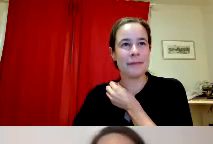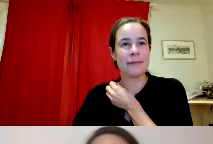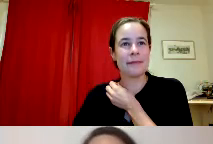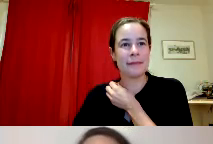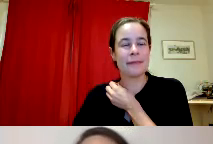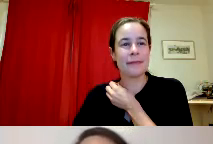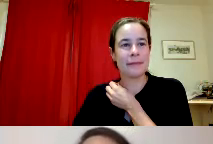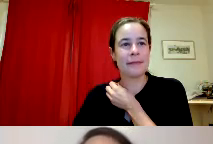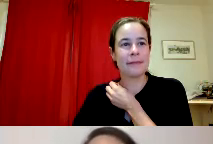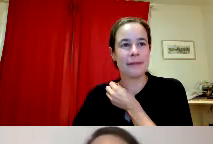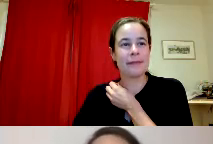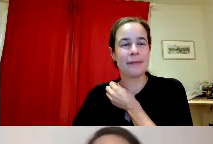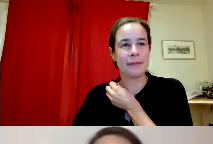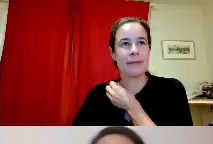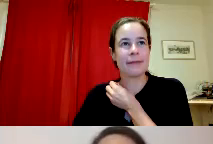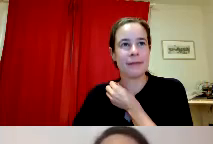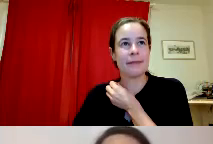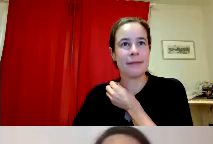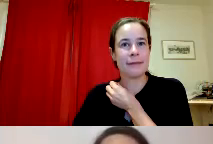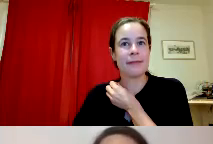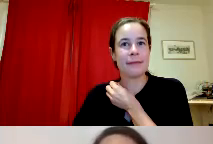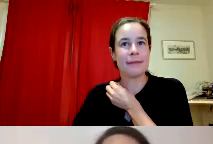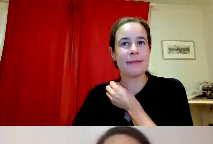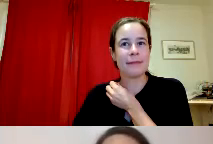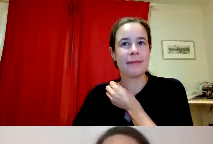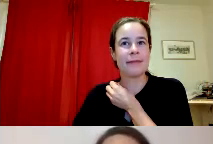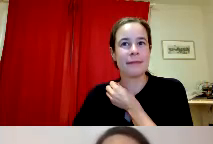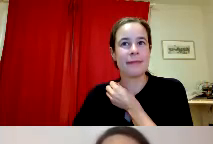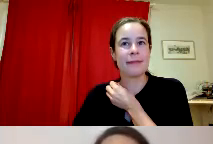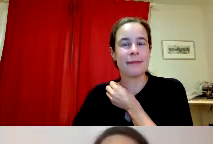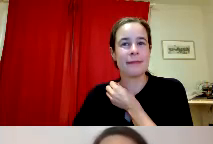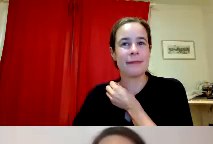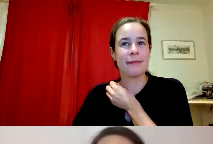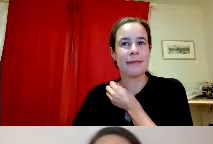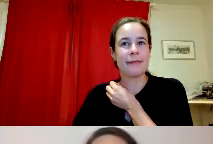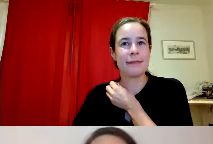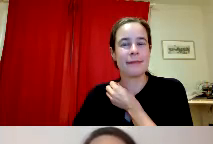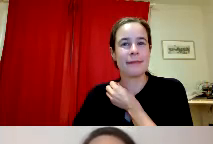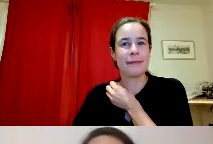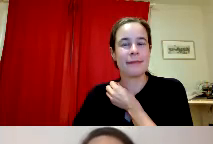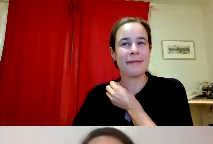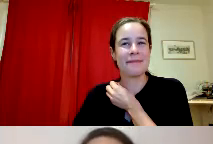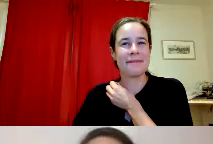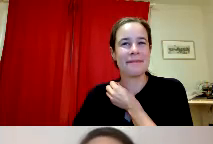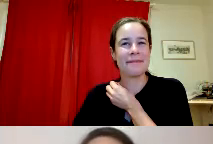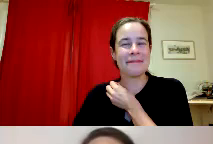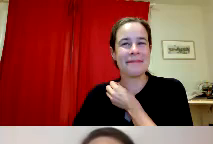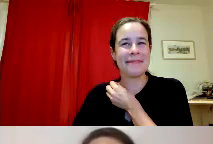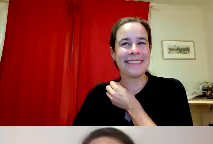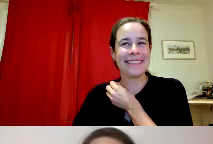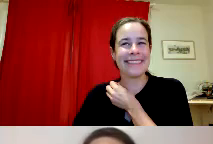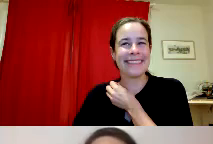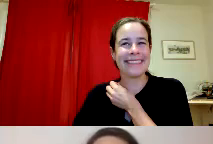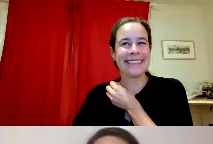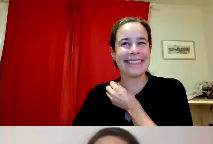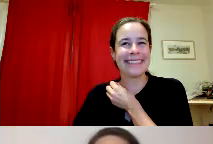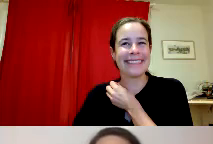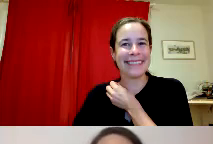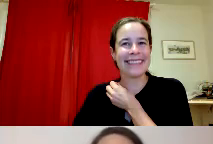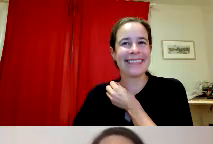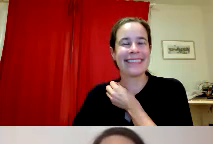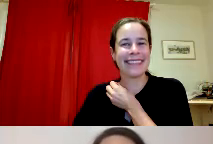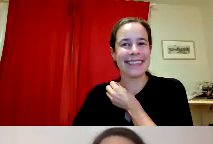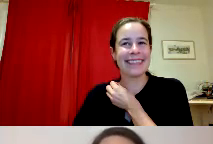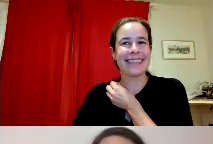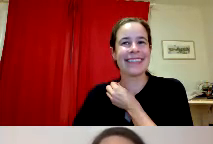demand. So this mom says, we're together at home all the time and no one can come over. We spend most of our days topless and skin to skin. So she's fed a lot